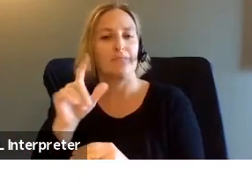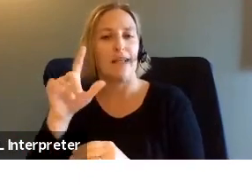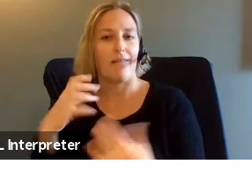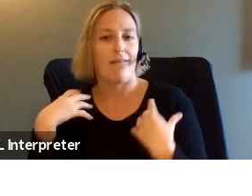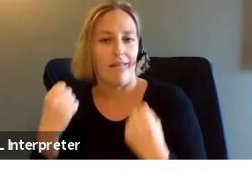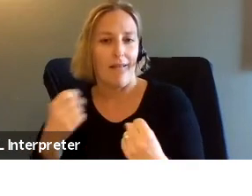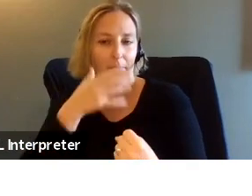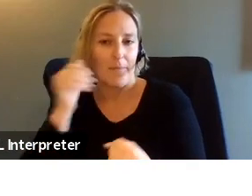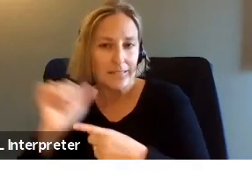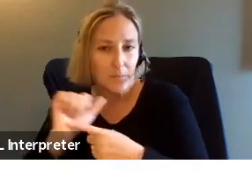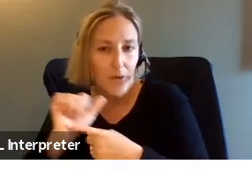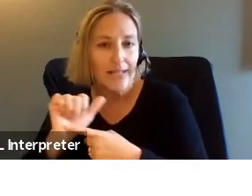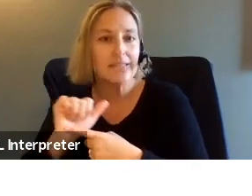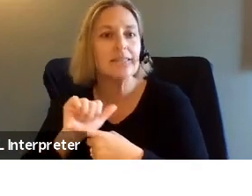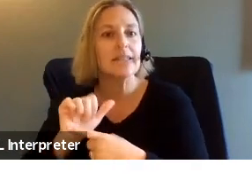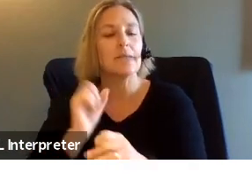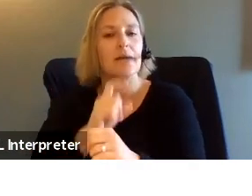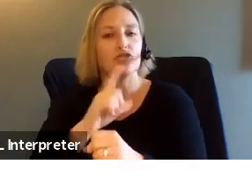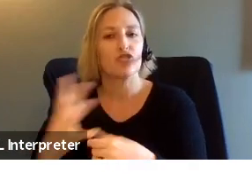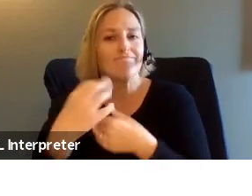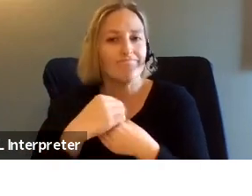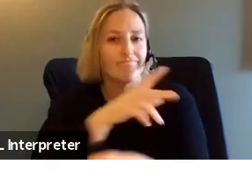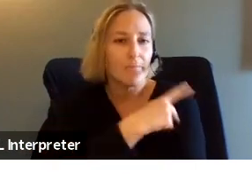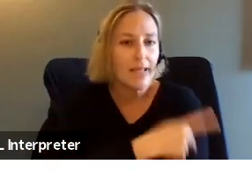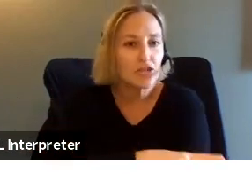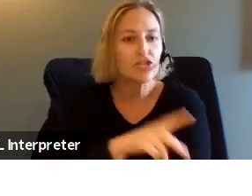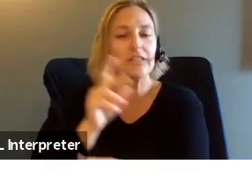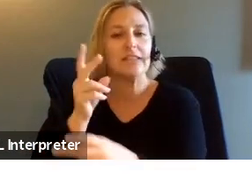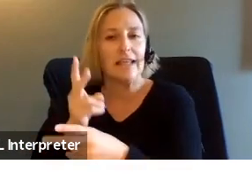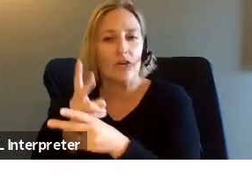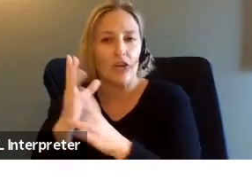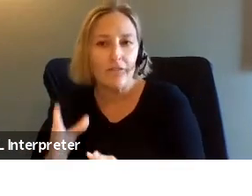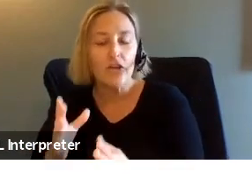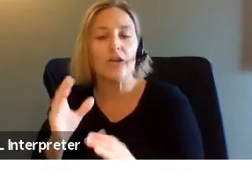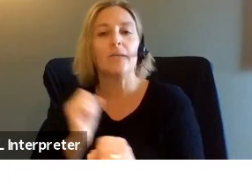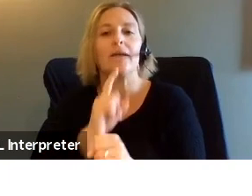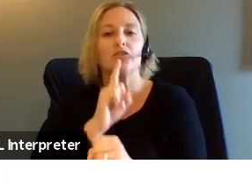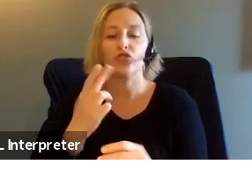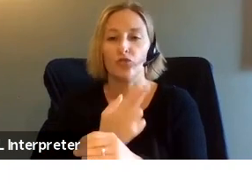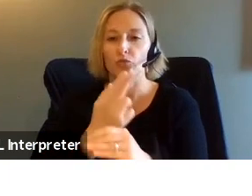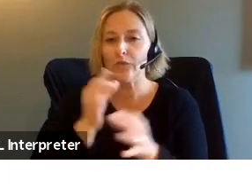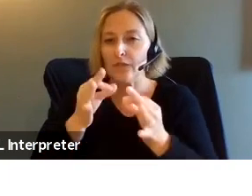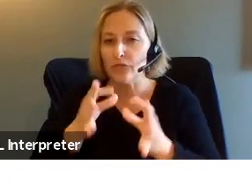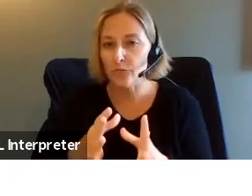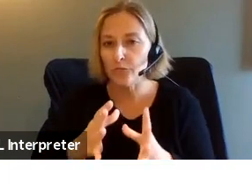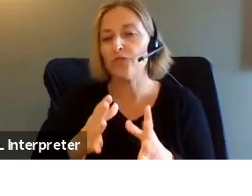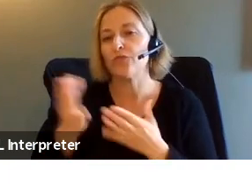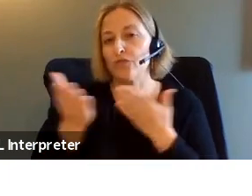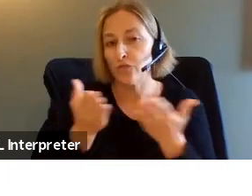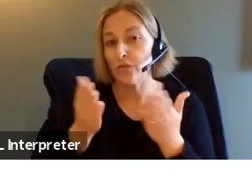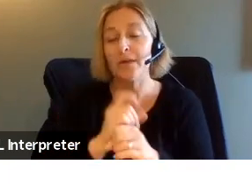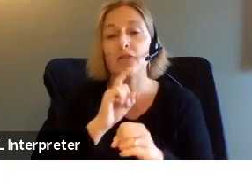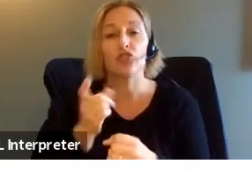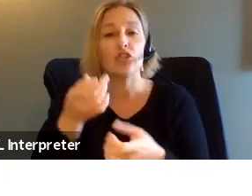caregivers in the way that telehealth is deployed, utilize interpreter services, make sure that they work to simplify technology